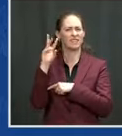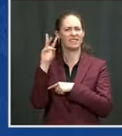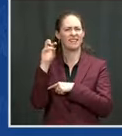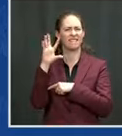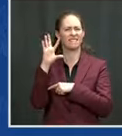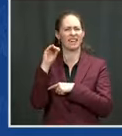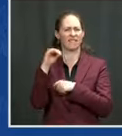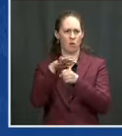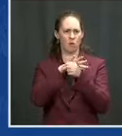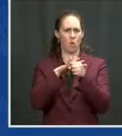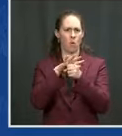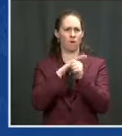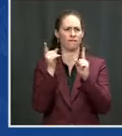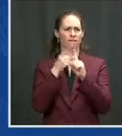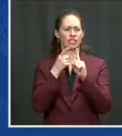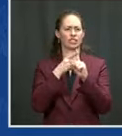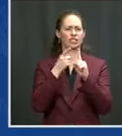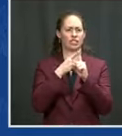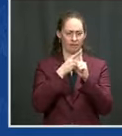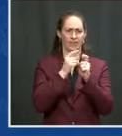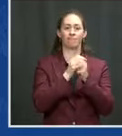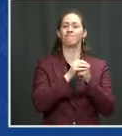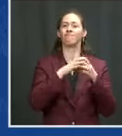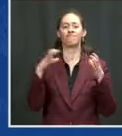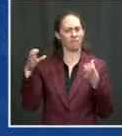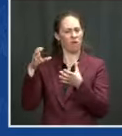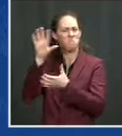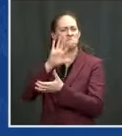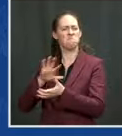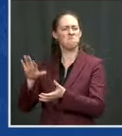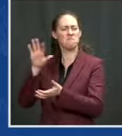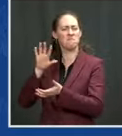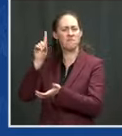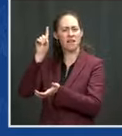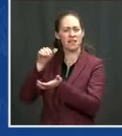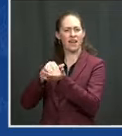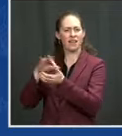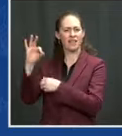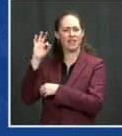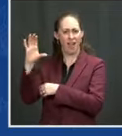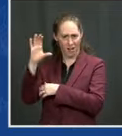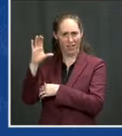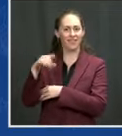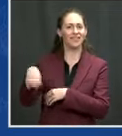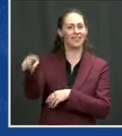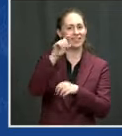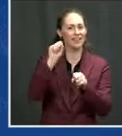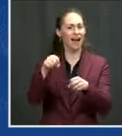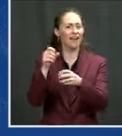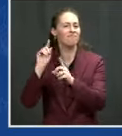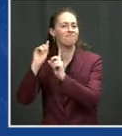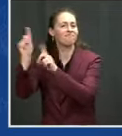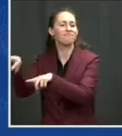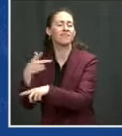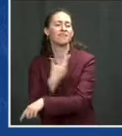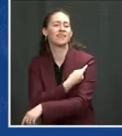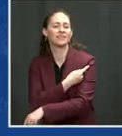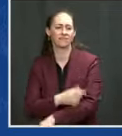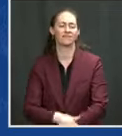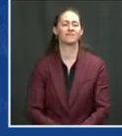where people can get the shot. In addition to that, we have new pop-up places every day. We have the